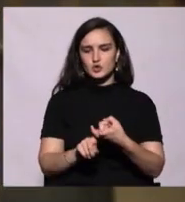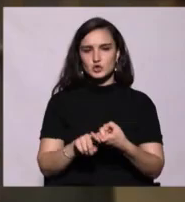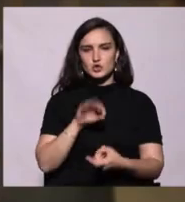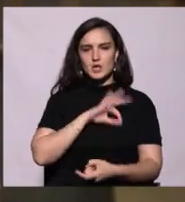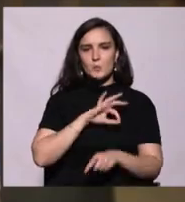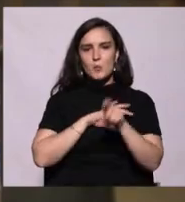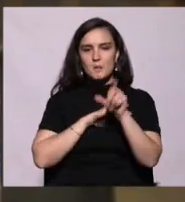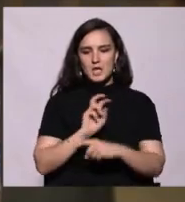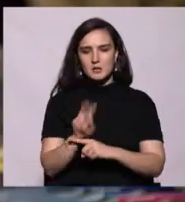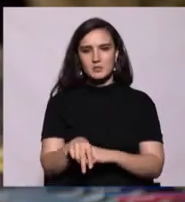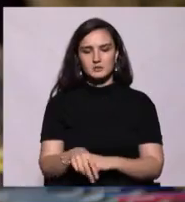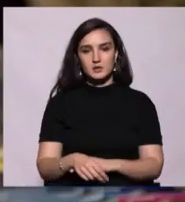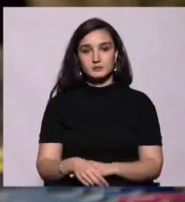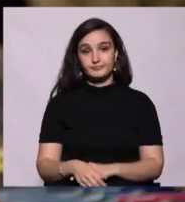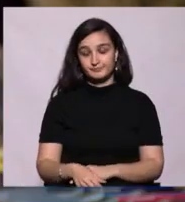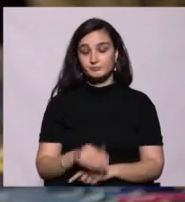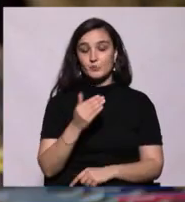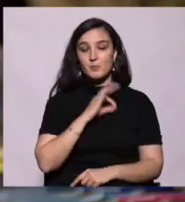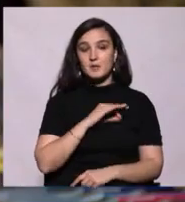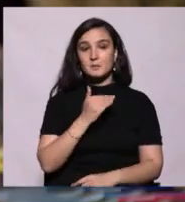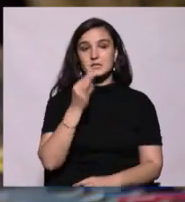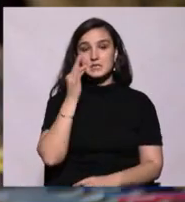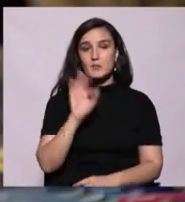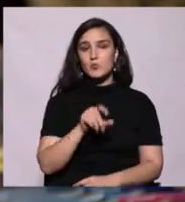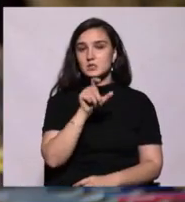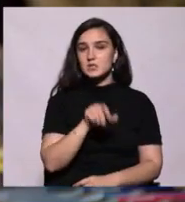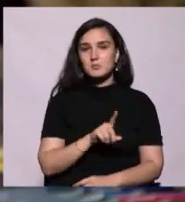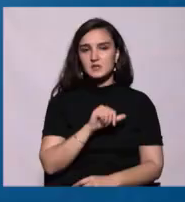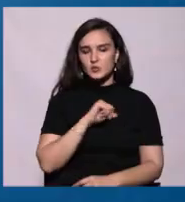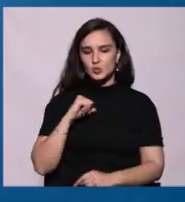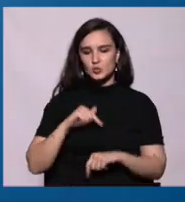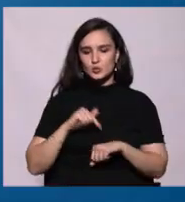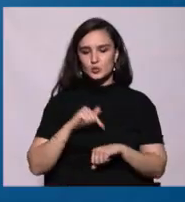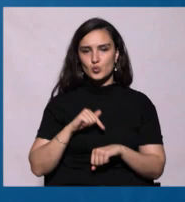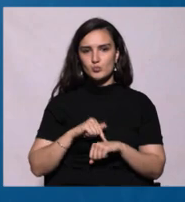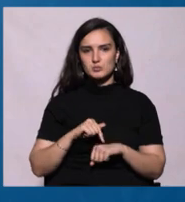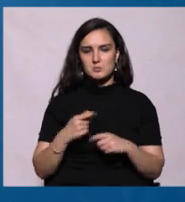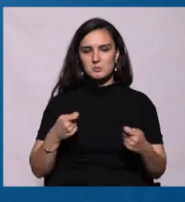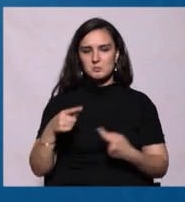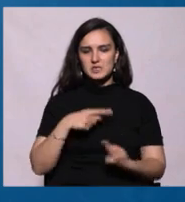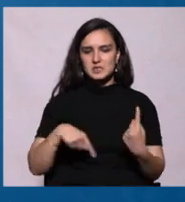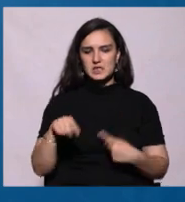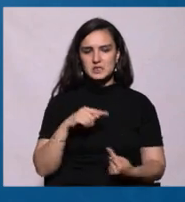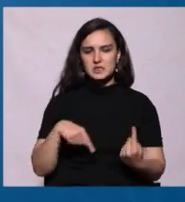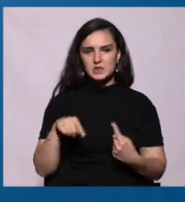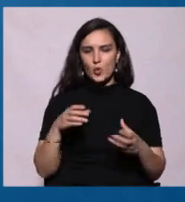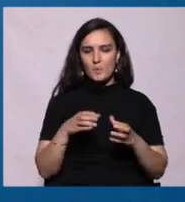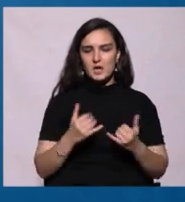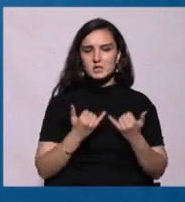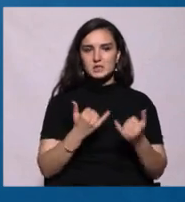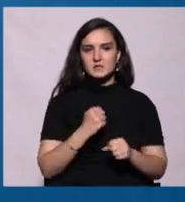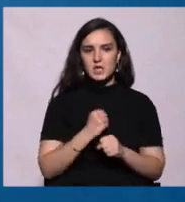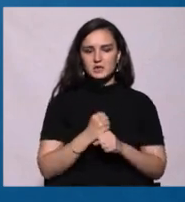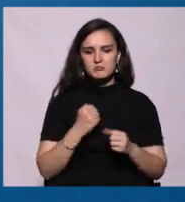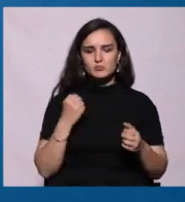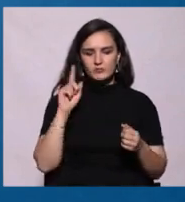customer experience? Customer experience is the way someone feels when they do business with a certain company. It's